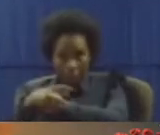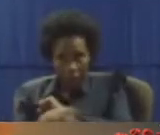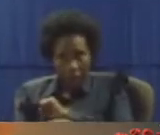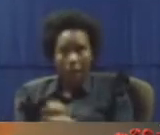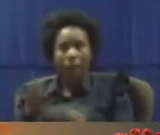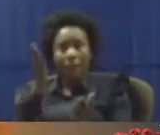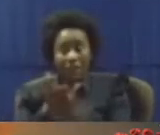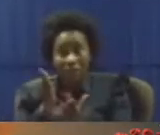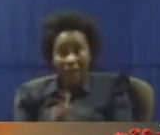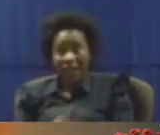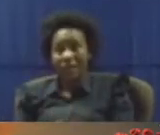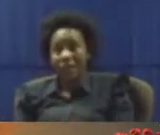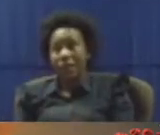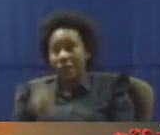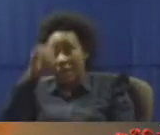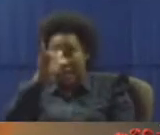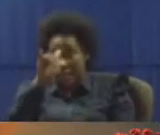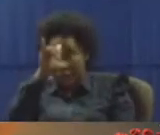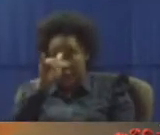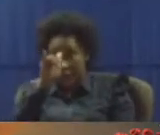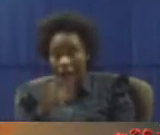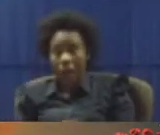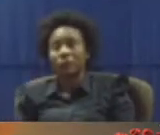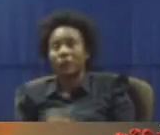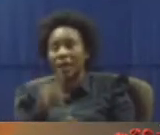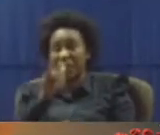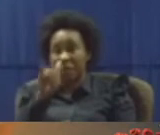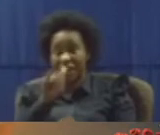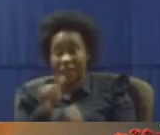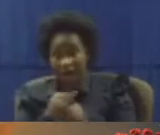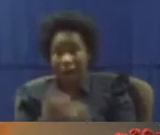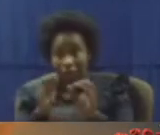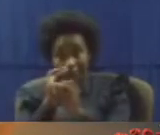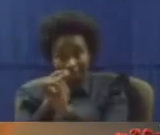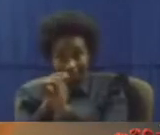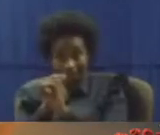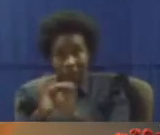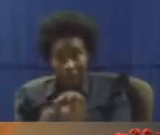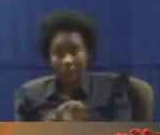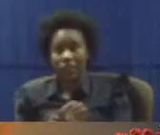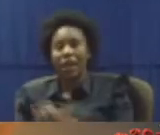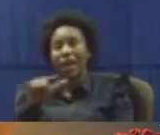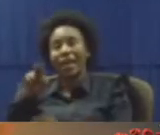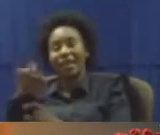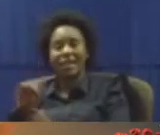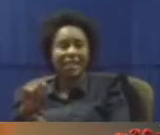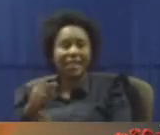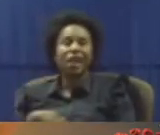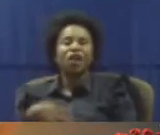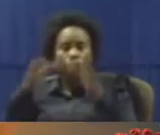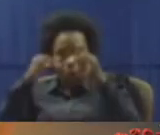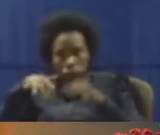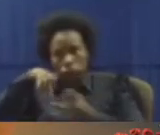criminal enterprise is at the basis of what is wrong with Eskom. And the ANC wishes to ignore the voices of South